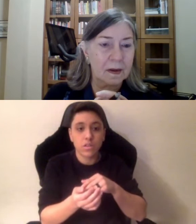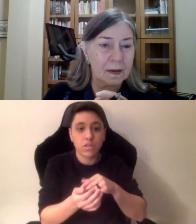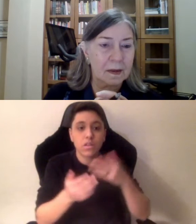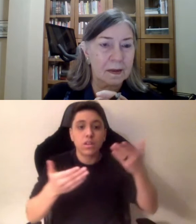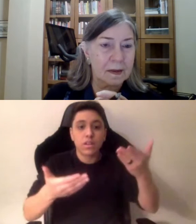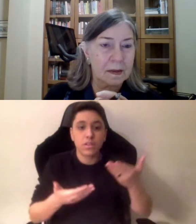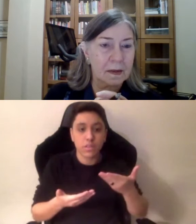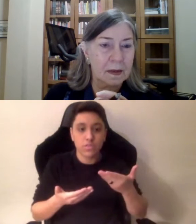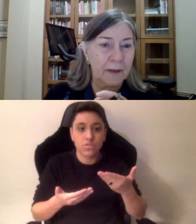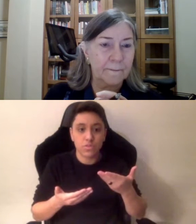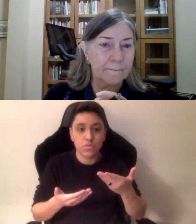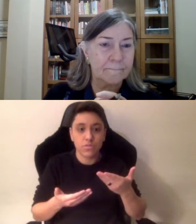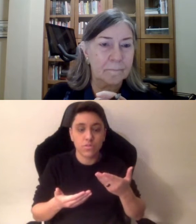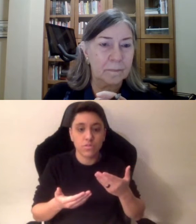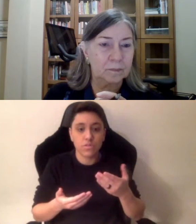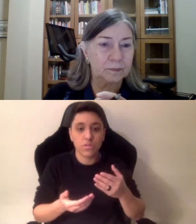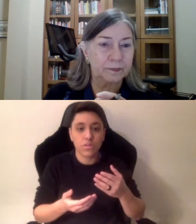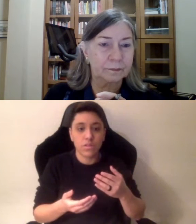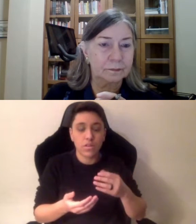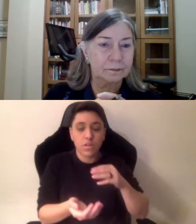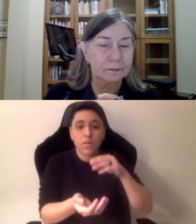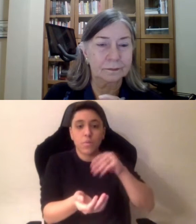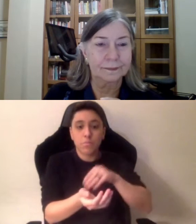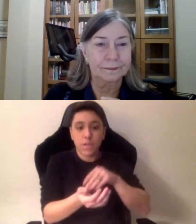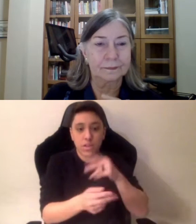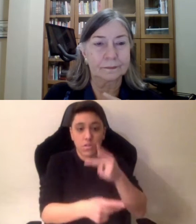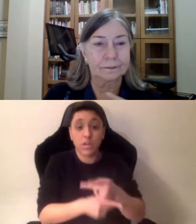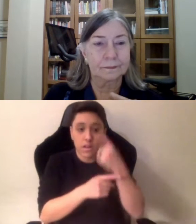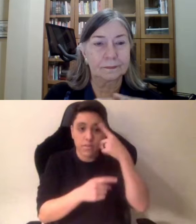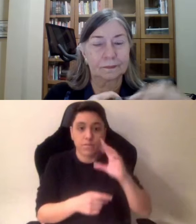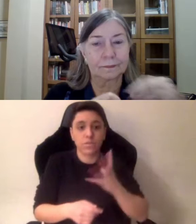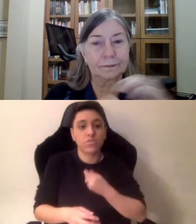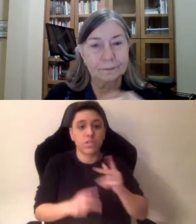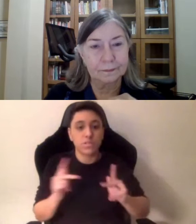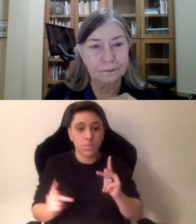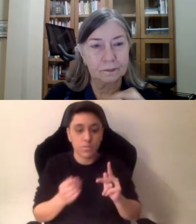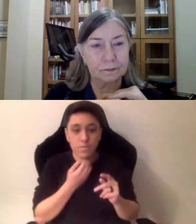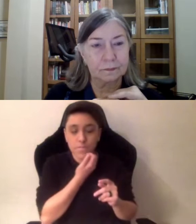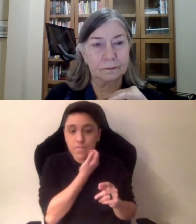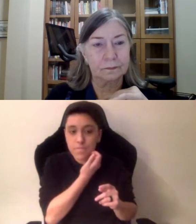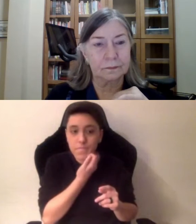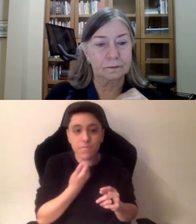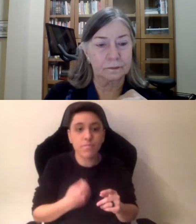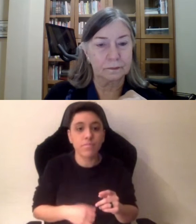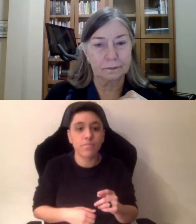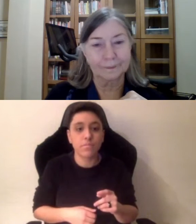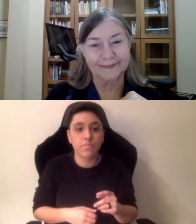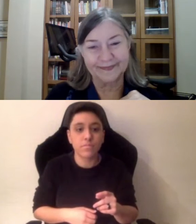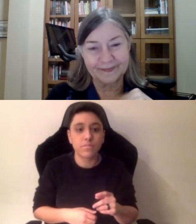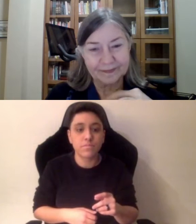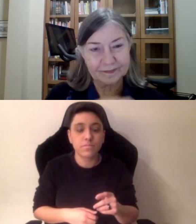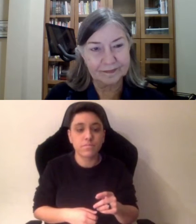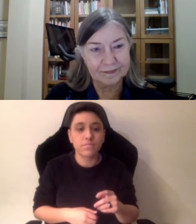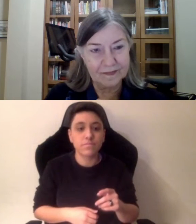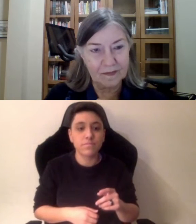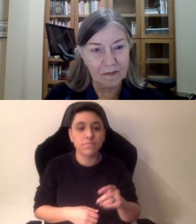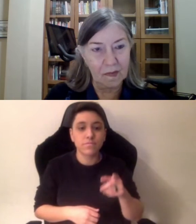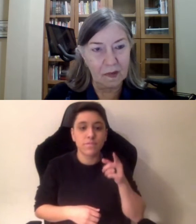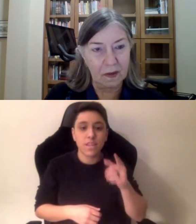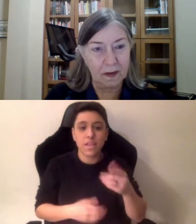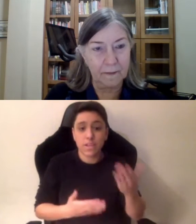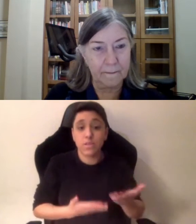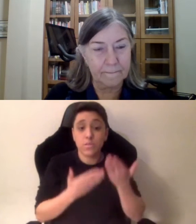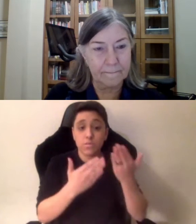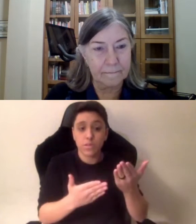for those who identify as transgender. He has lectured across the country, providing trans-competent recommendations to staff at major organizations that